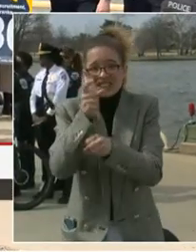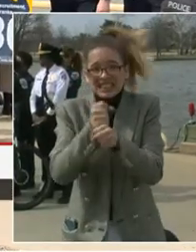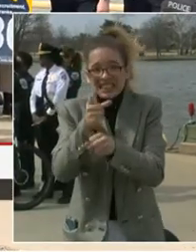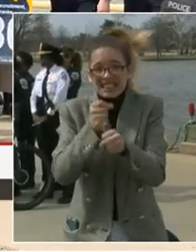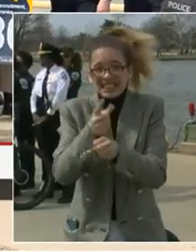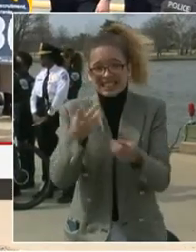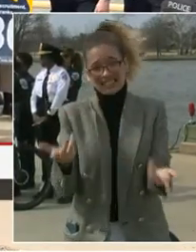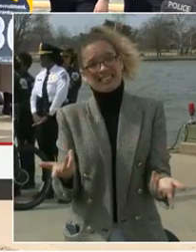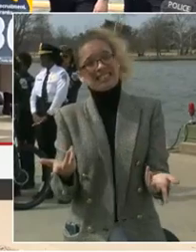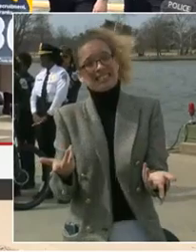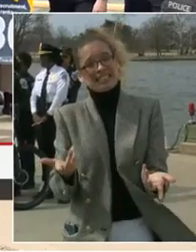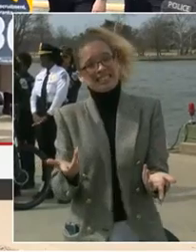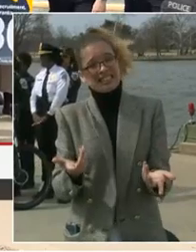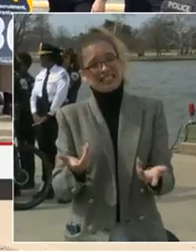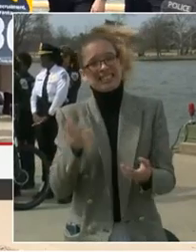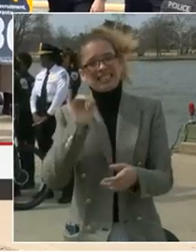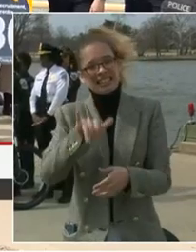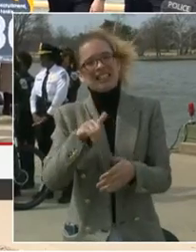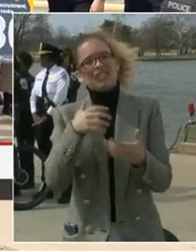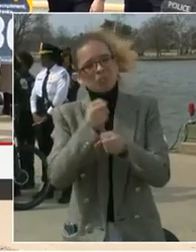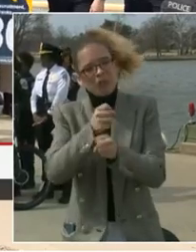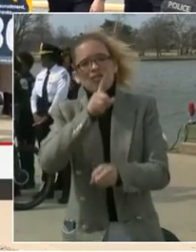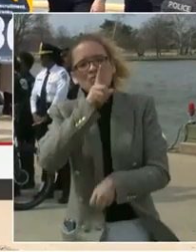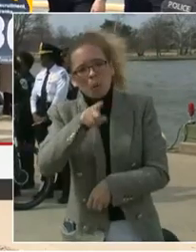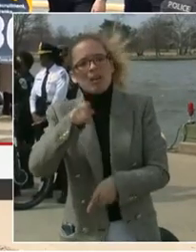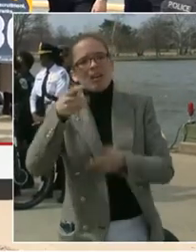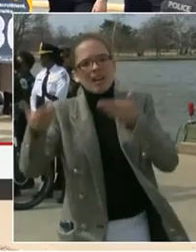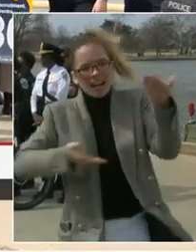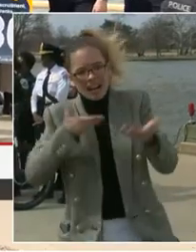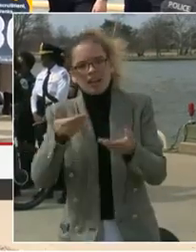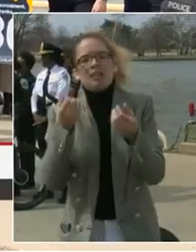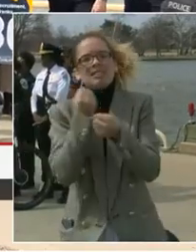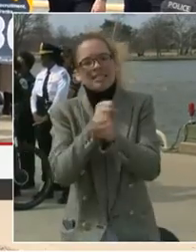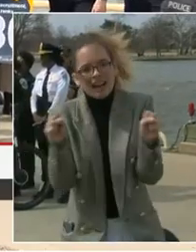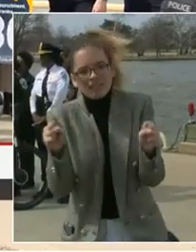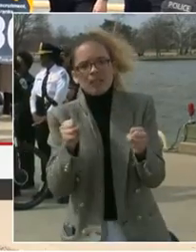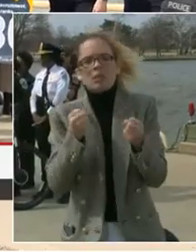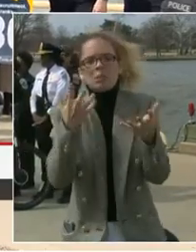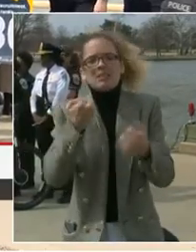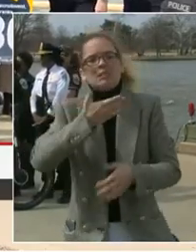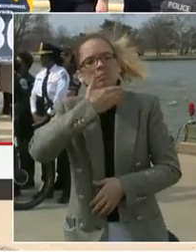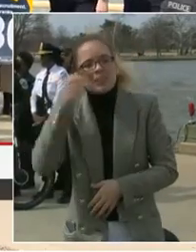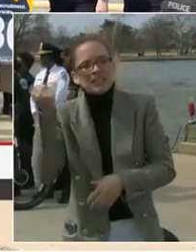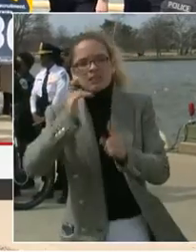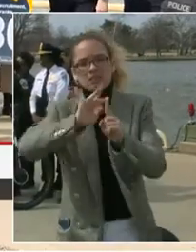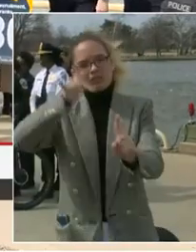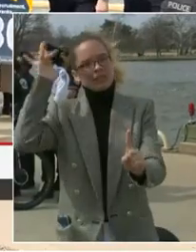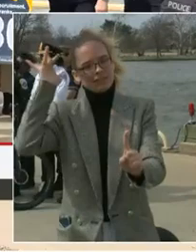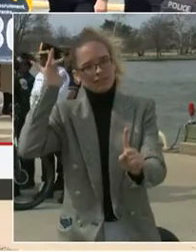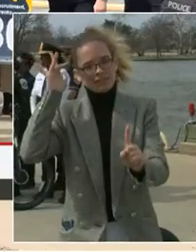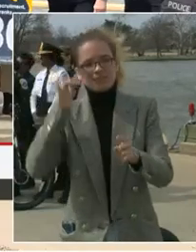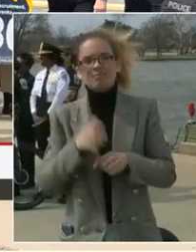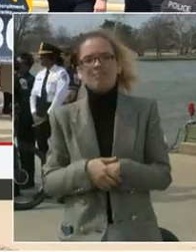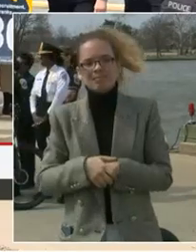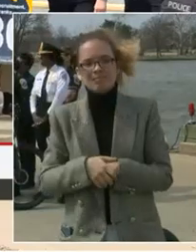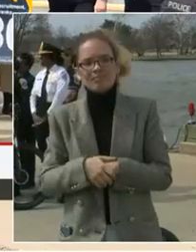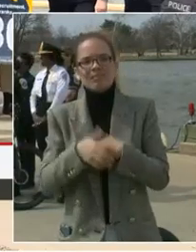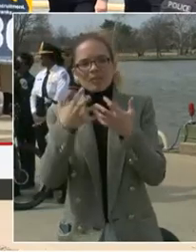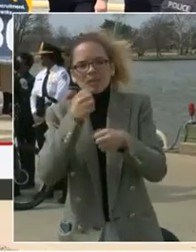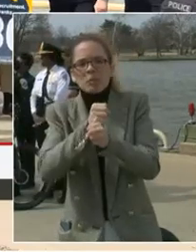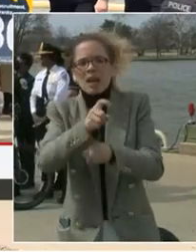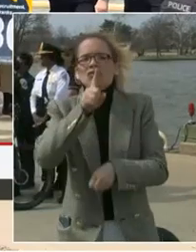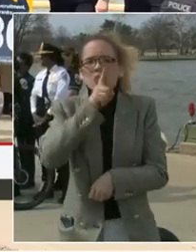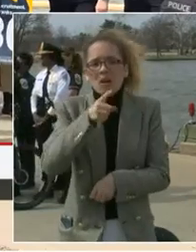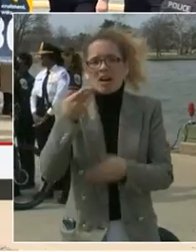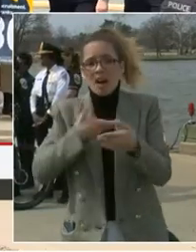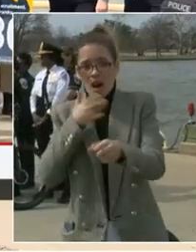enough safely, because we want the best of the best. So we have to be able to hire enough safely while addressing